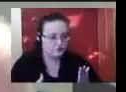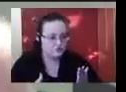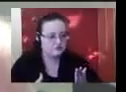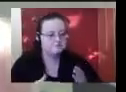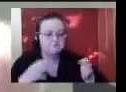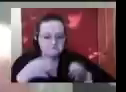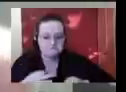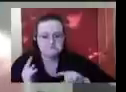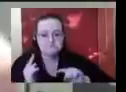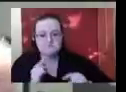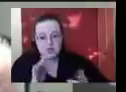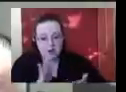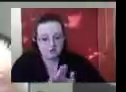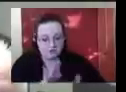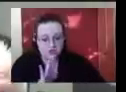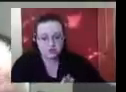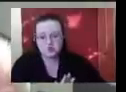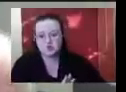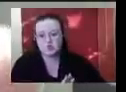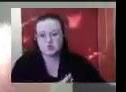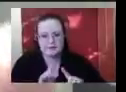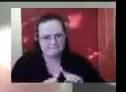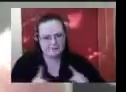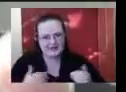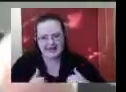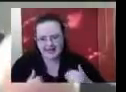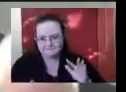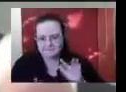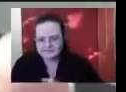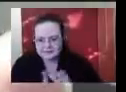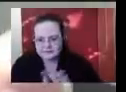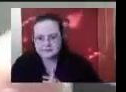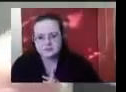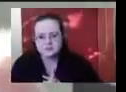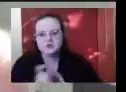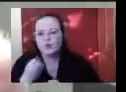come to school with symptoms or are awaiting COVID results?